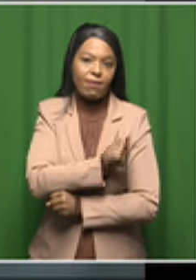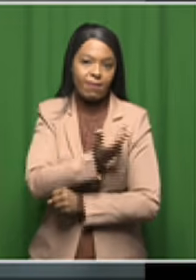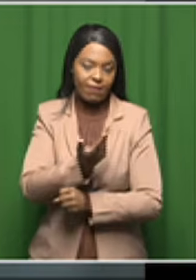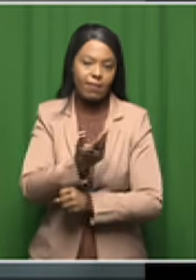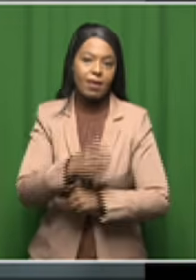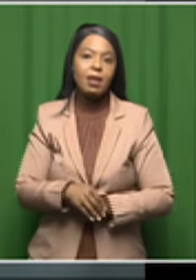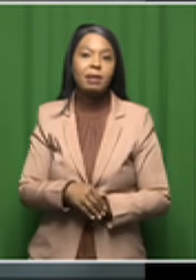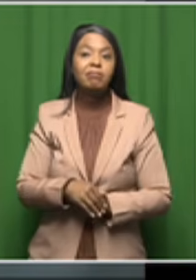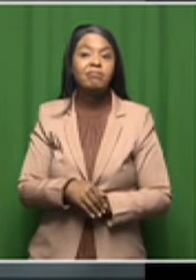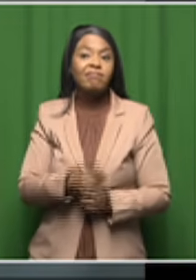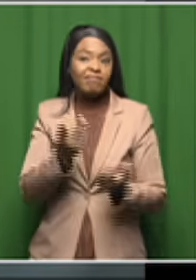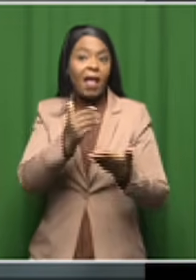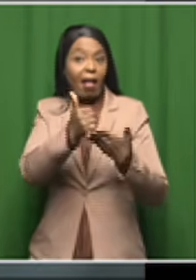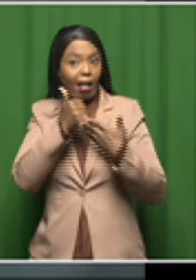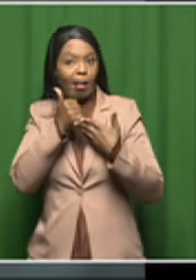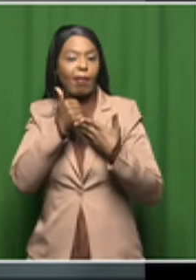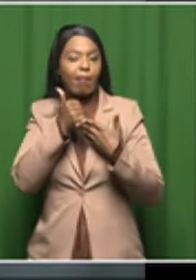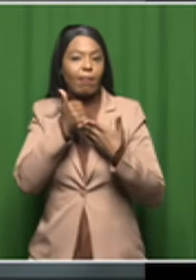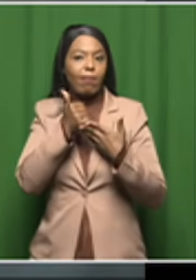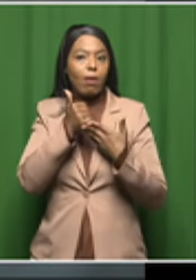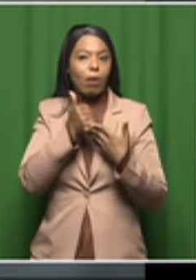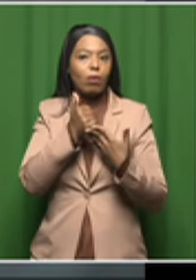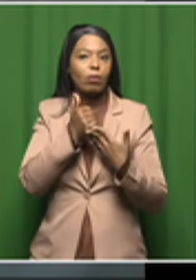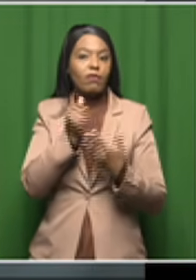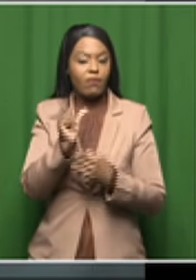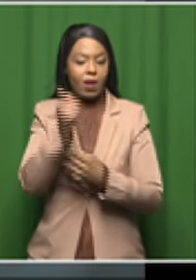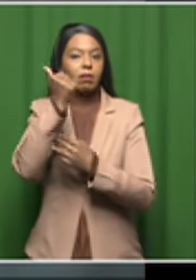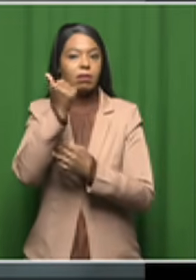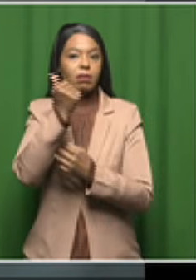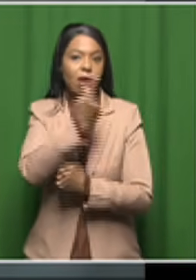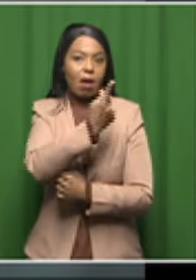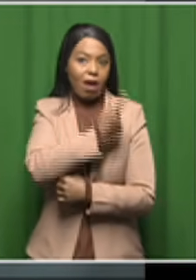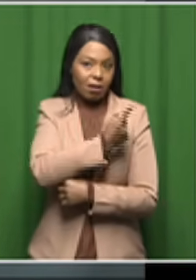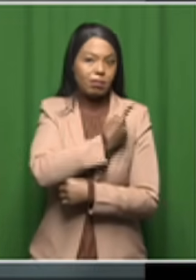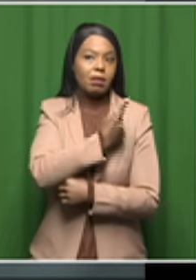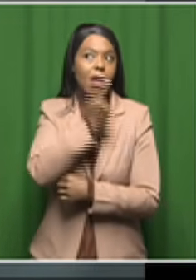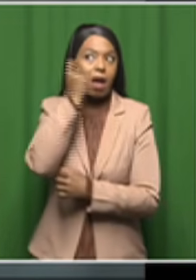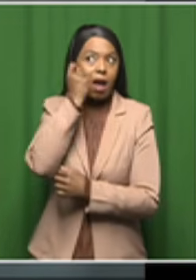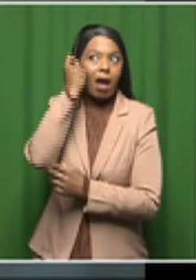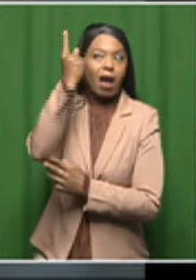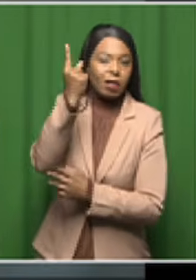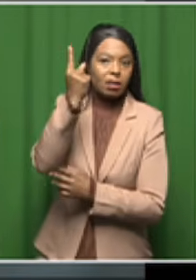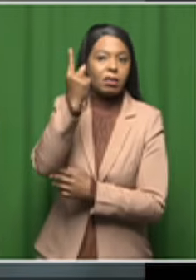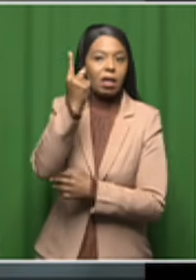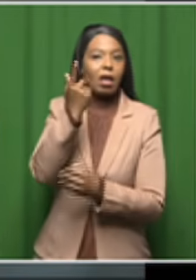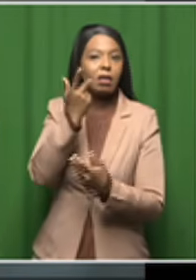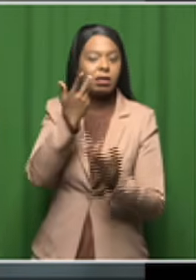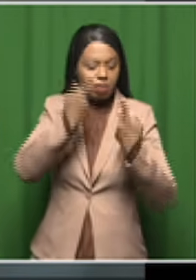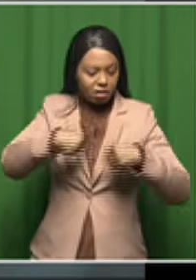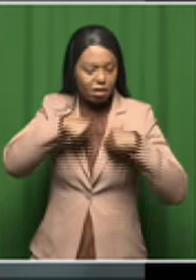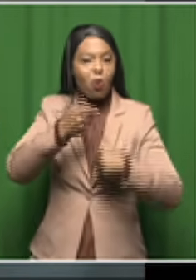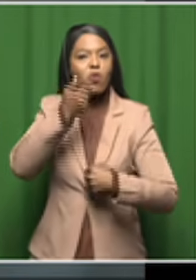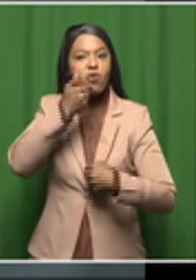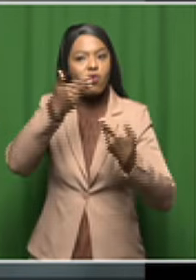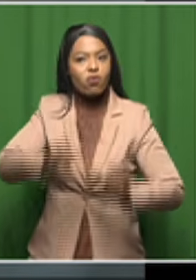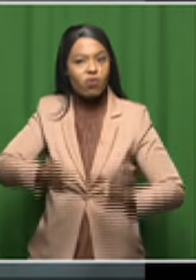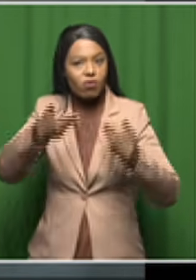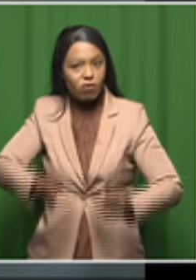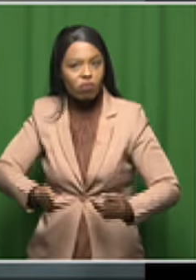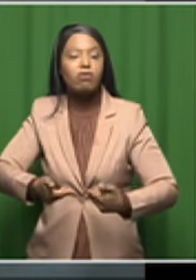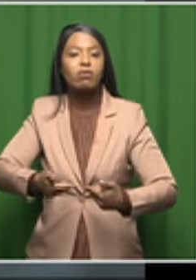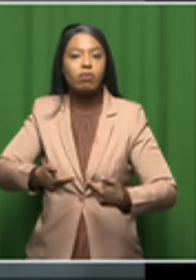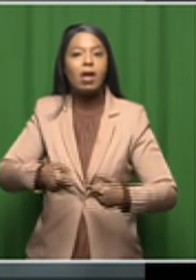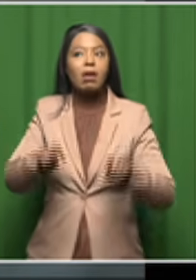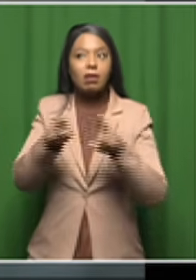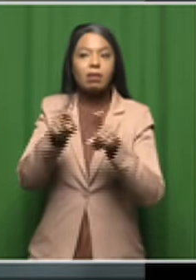way, it helped us first to understand who we are, and we try to